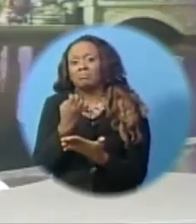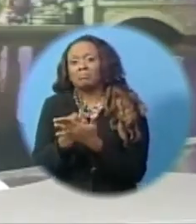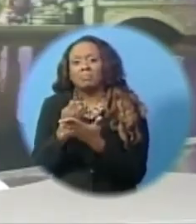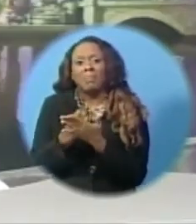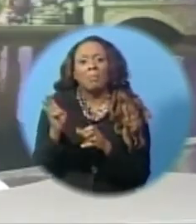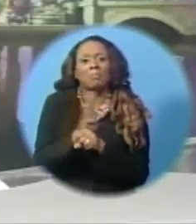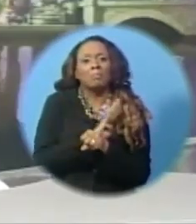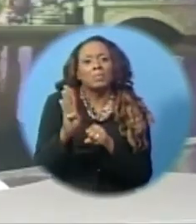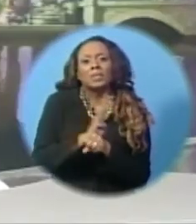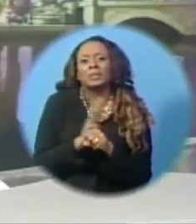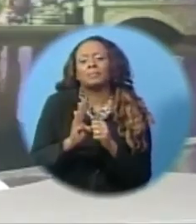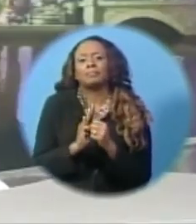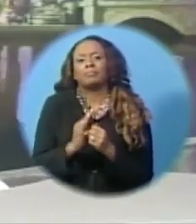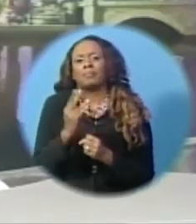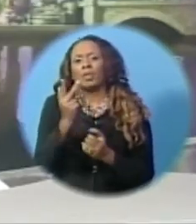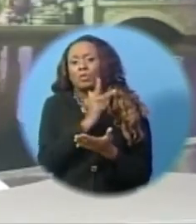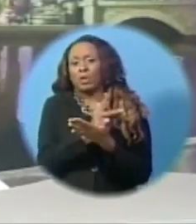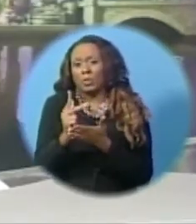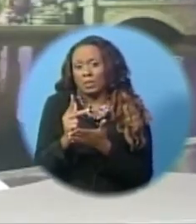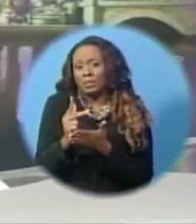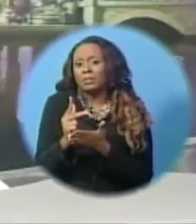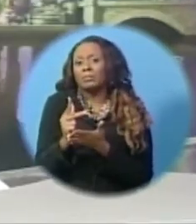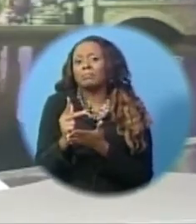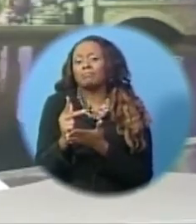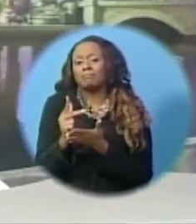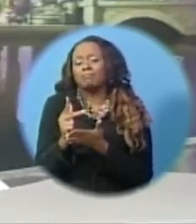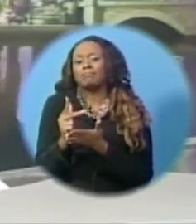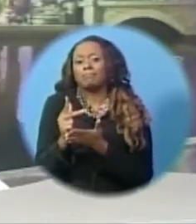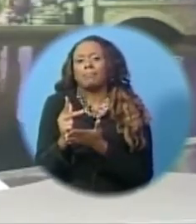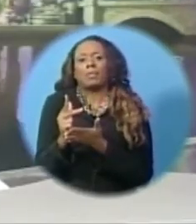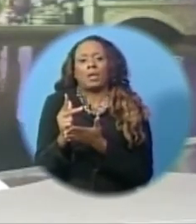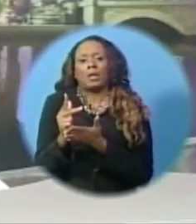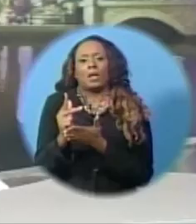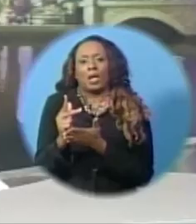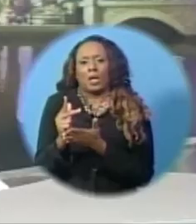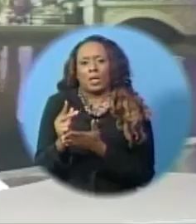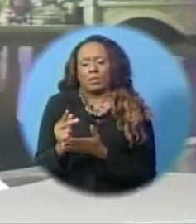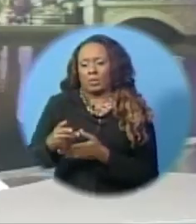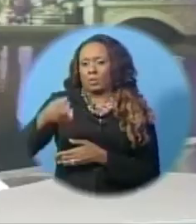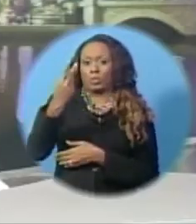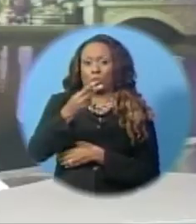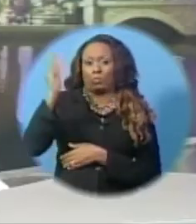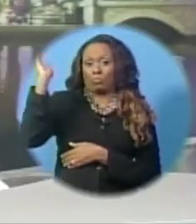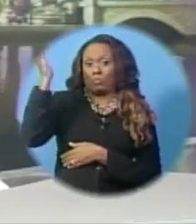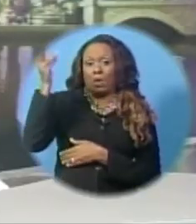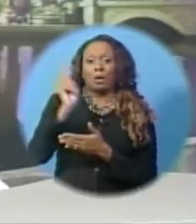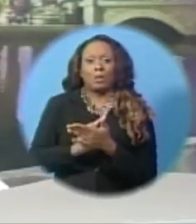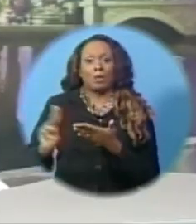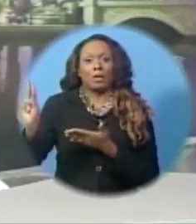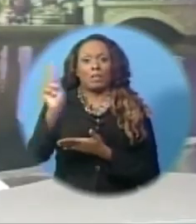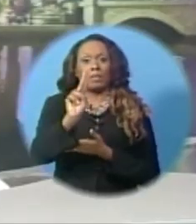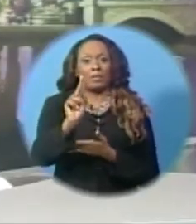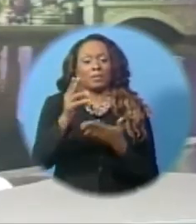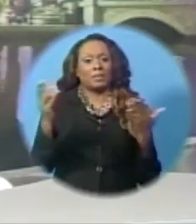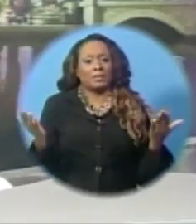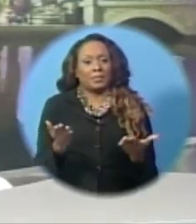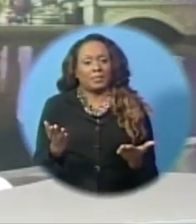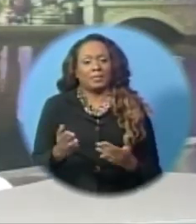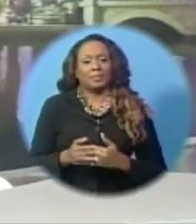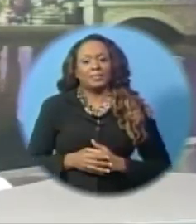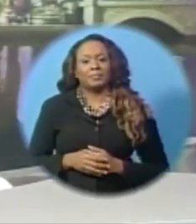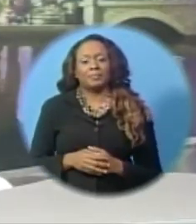business sectors. During his 3-week visit, he will also give 2 lectures at the University of the West Indies Cave Hill